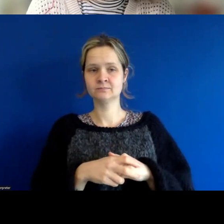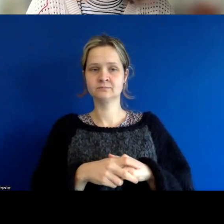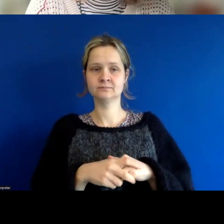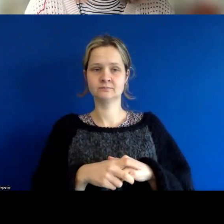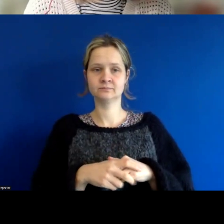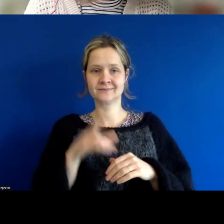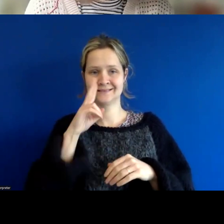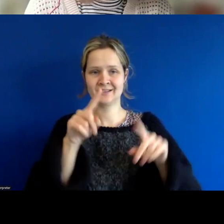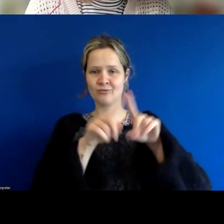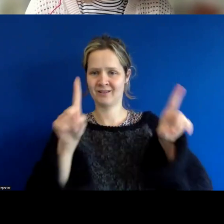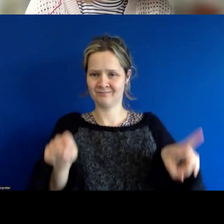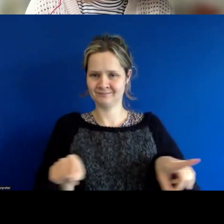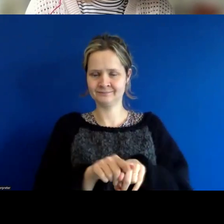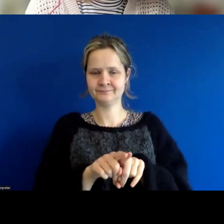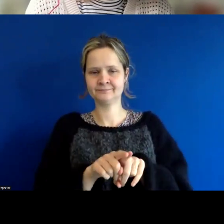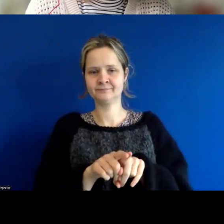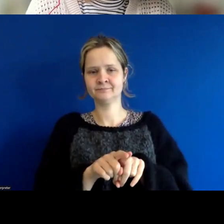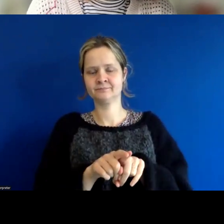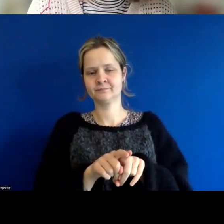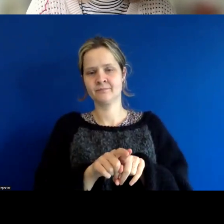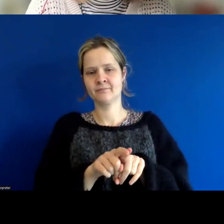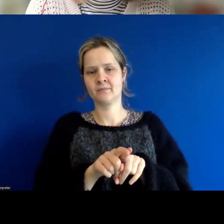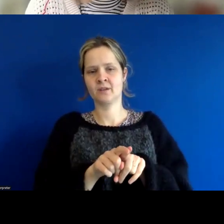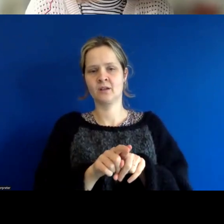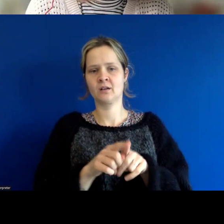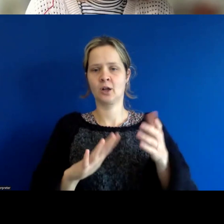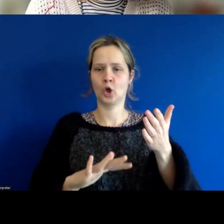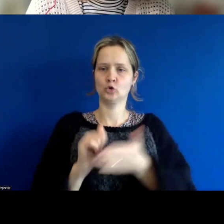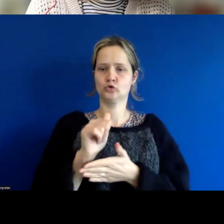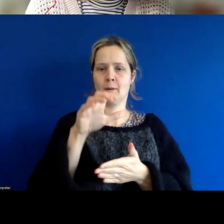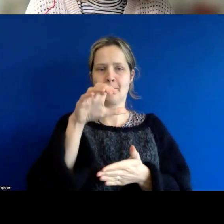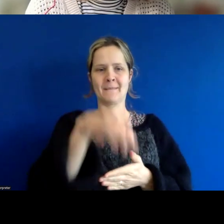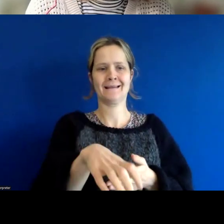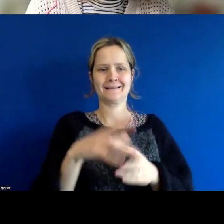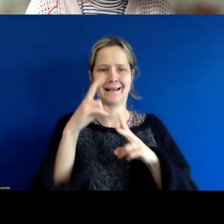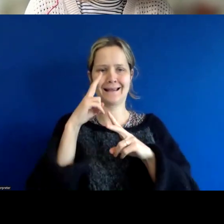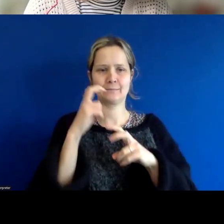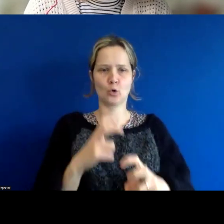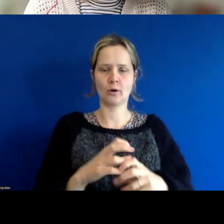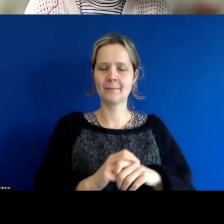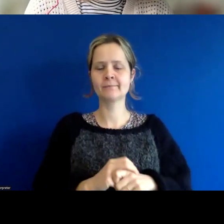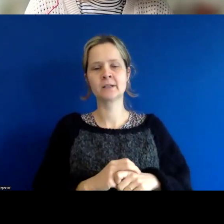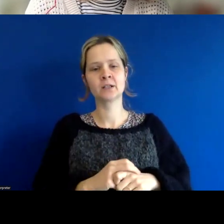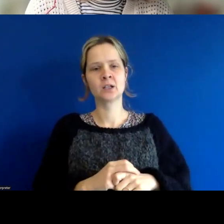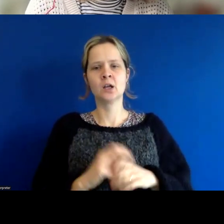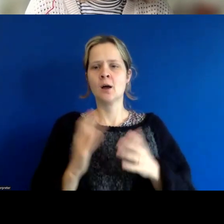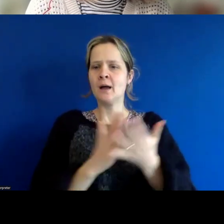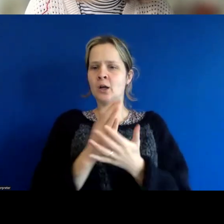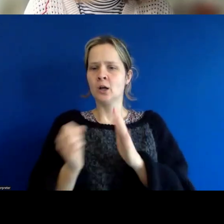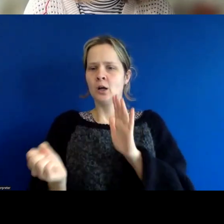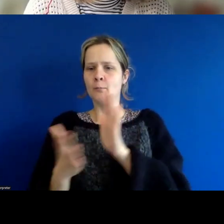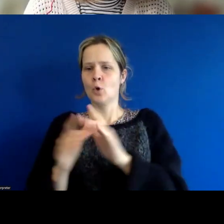my screen. So if you click into the Culture and Place Data Explorer, and we'll make sure the link is in the chat for anyone who might not have been on the site